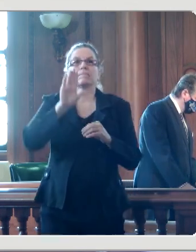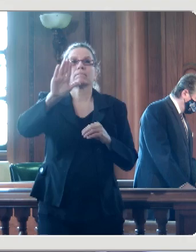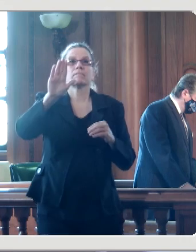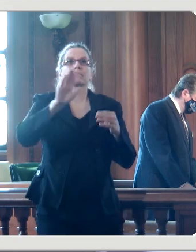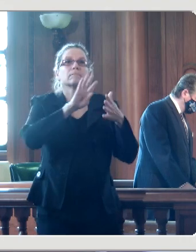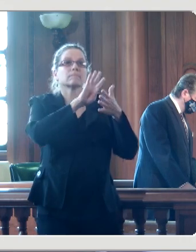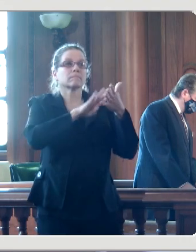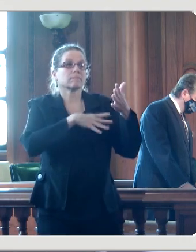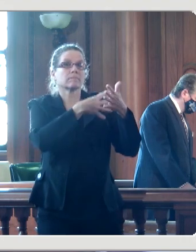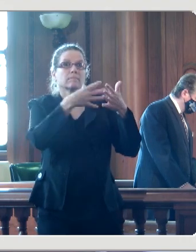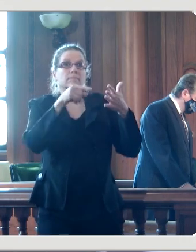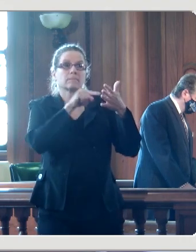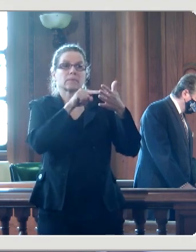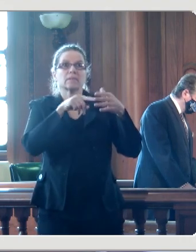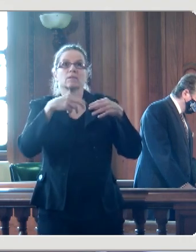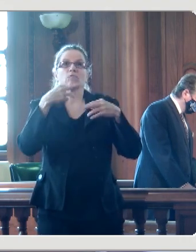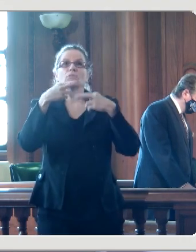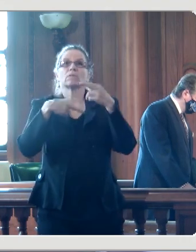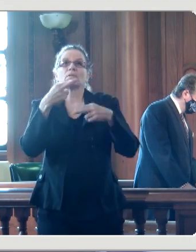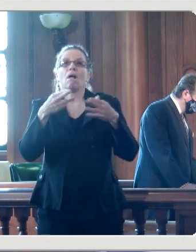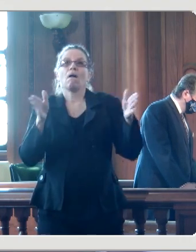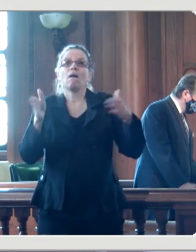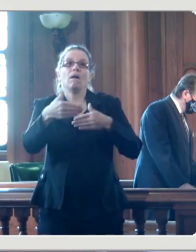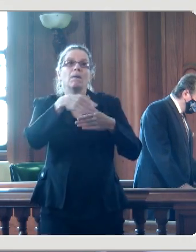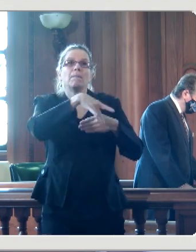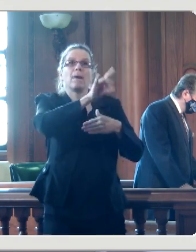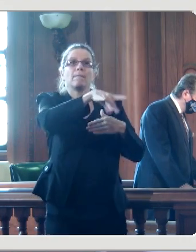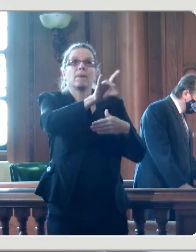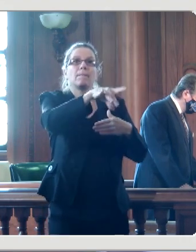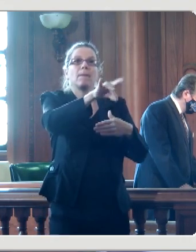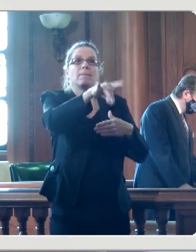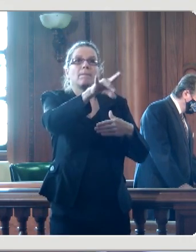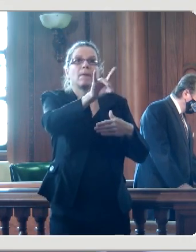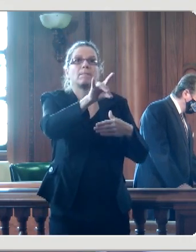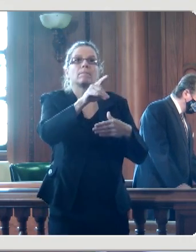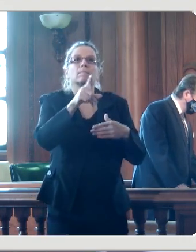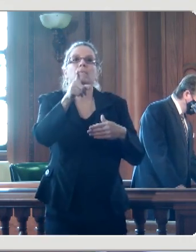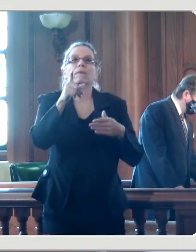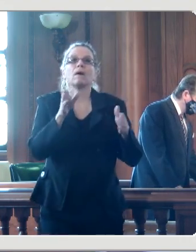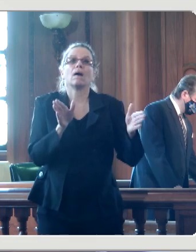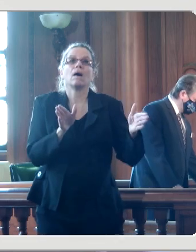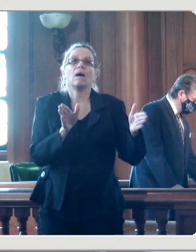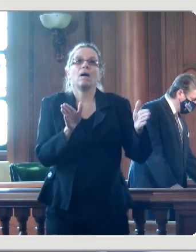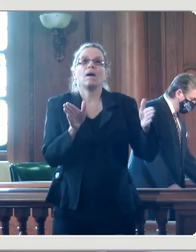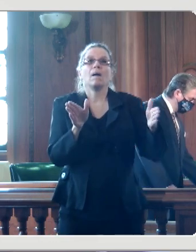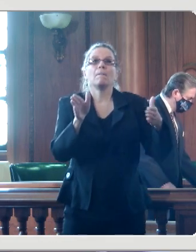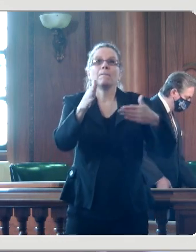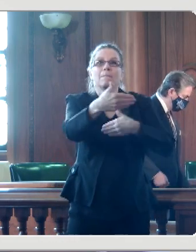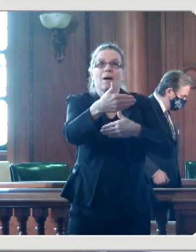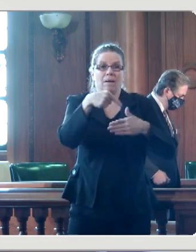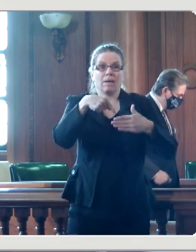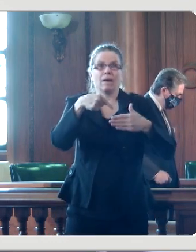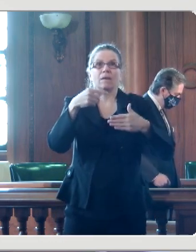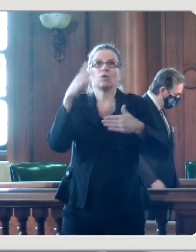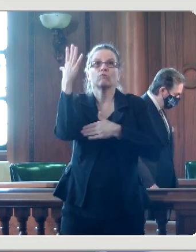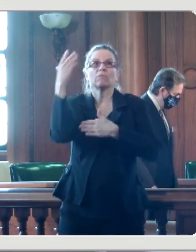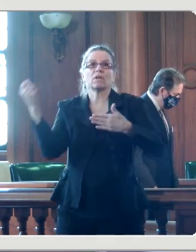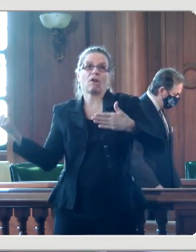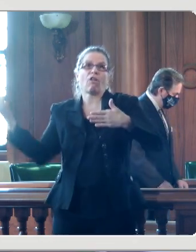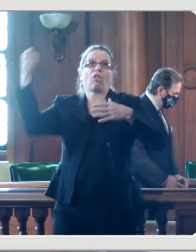recycling. Do not mix it with anything else. It will be picked up separately. It cannot be bagged, and all the ornaments have to be off of the tree.